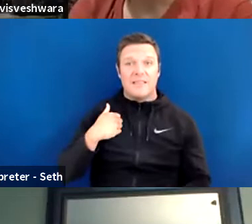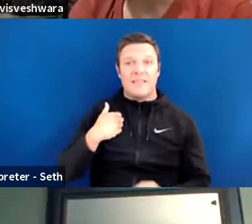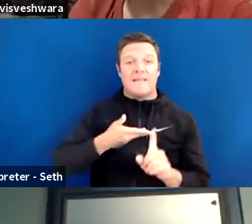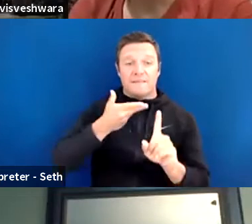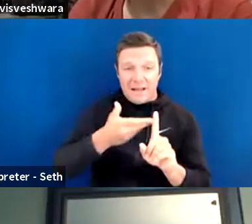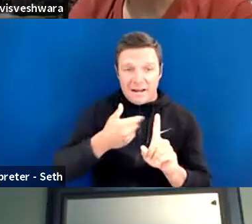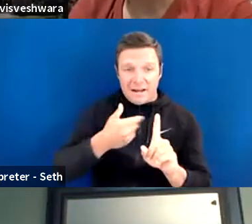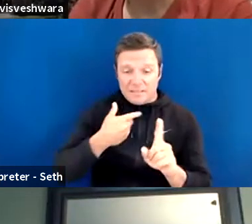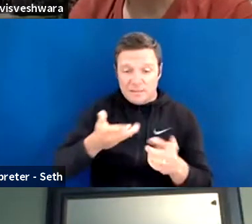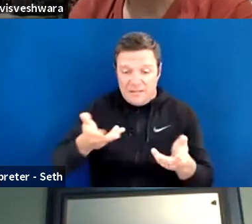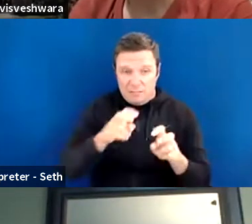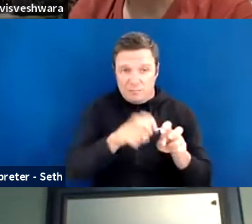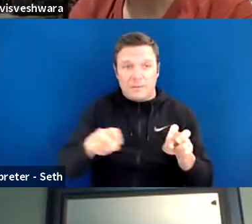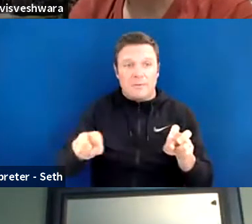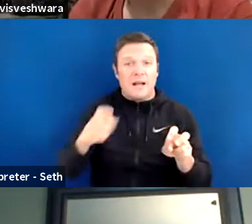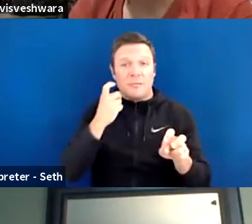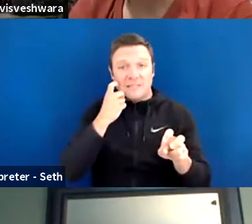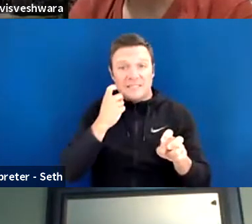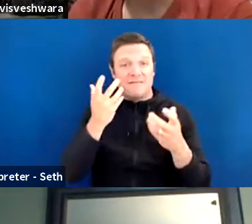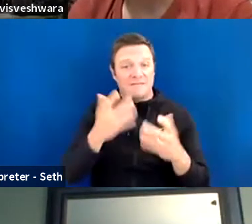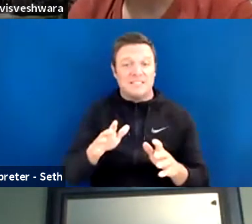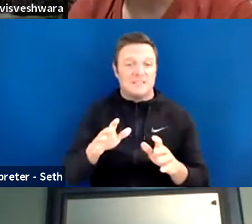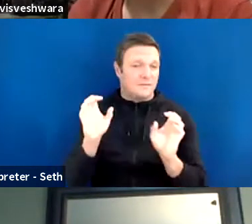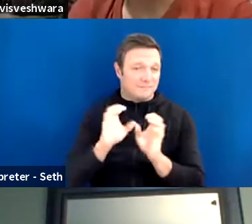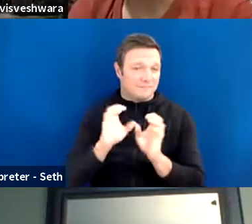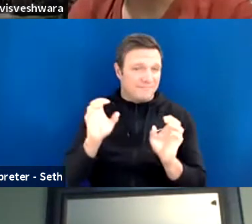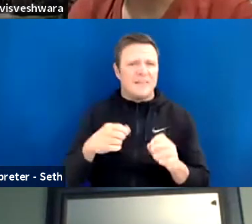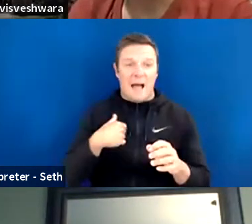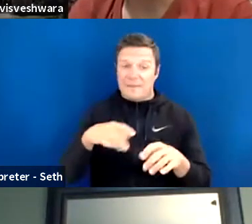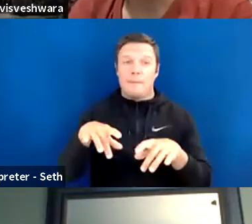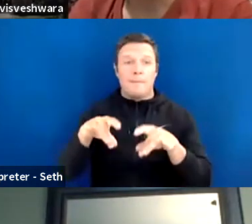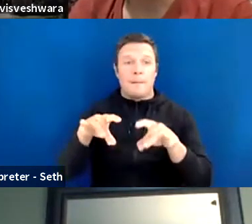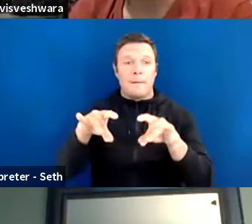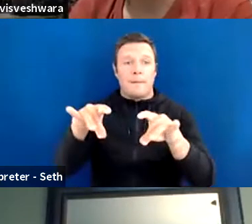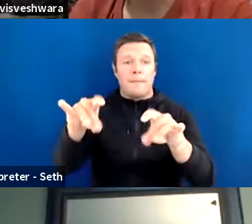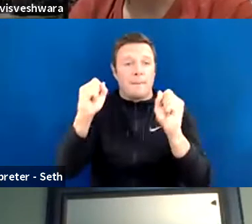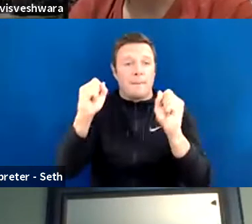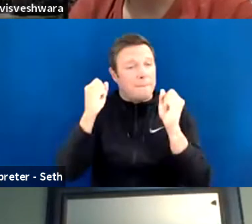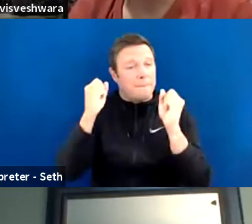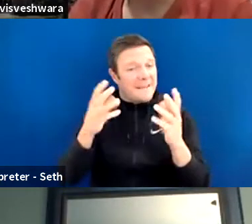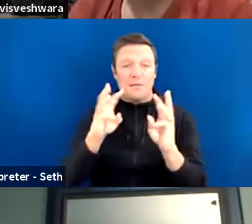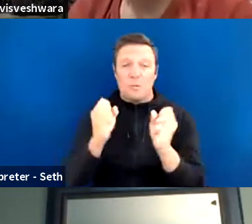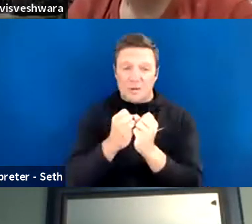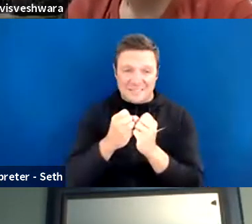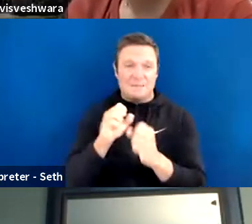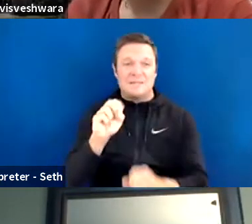I just completed the G certification, and I've been taking a lot of the workshops that Sue and Jason have offered.